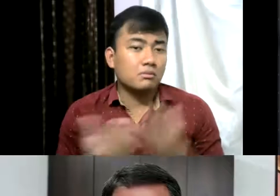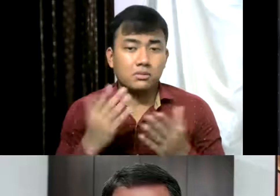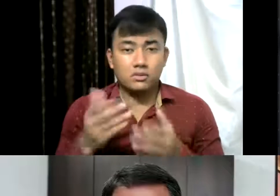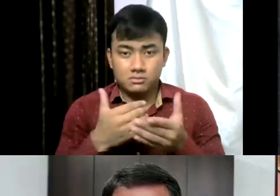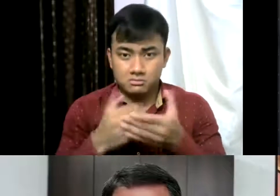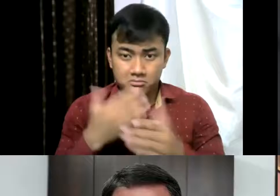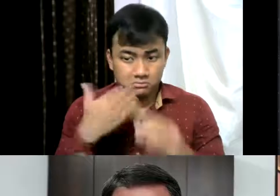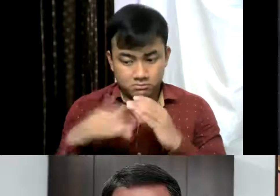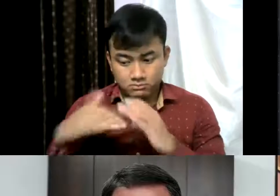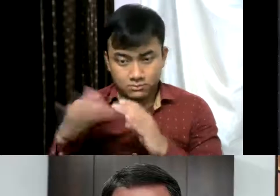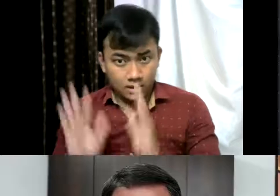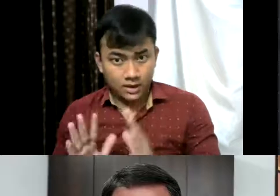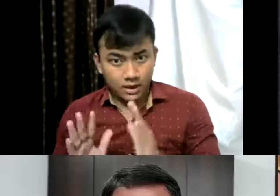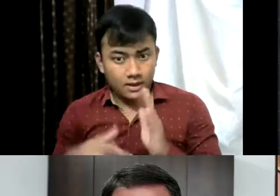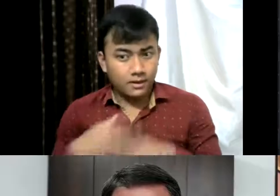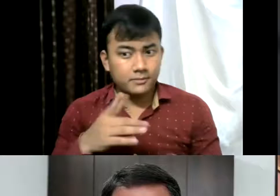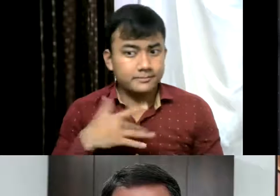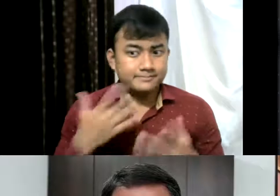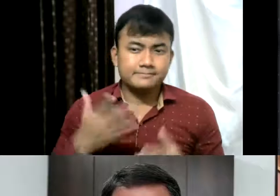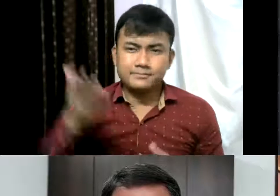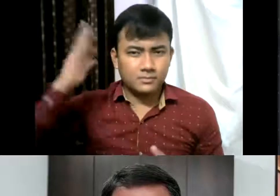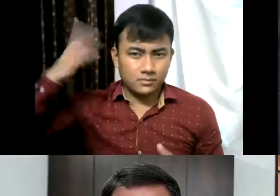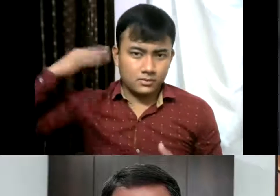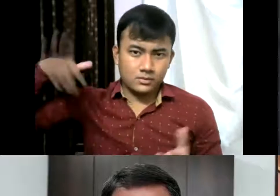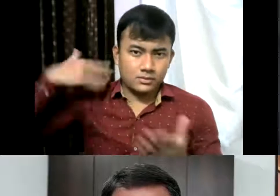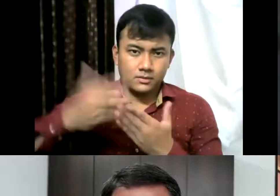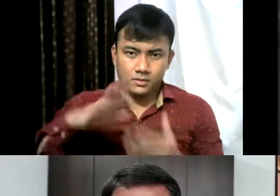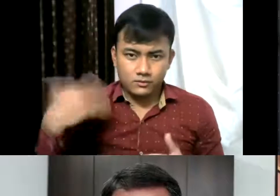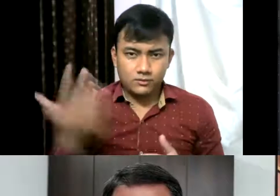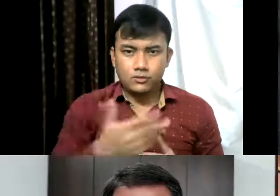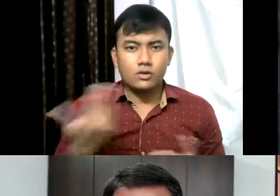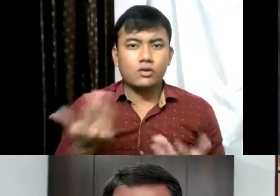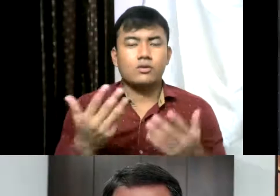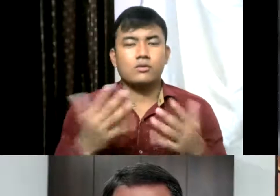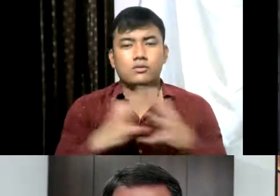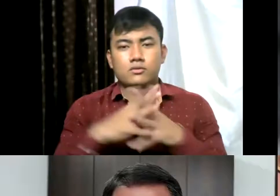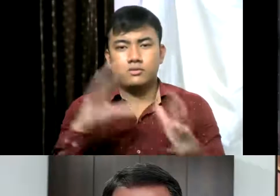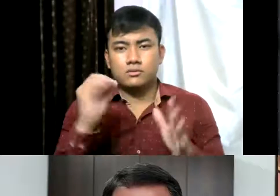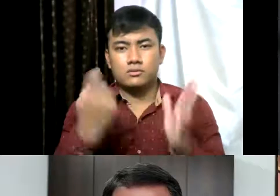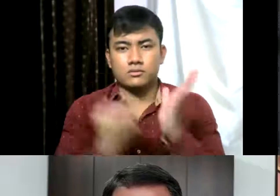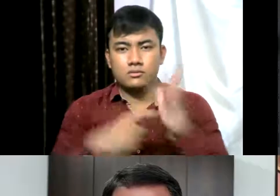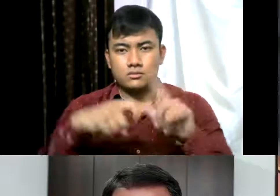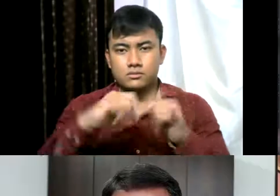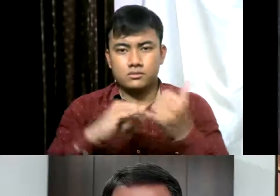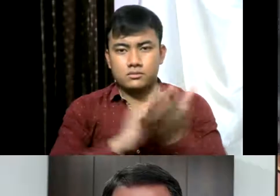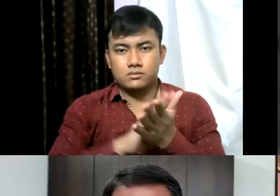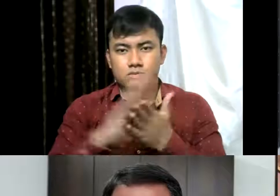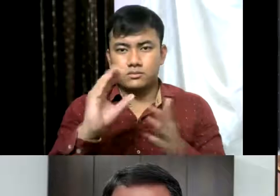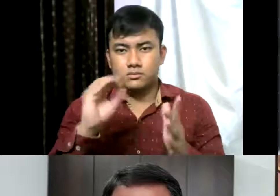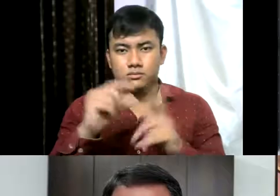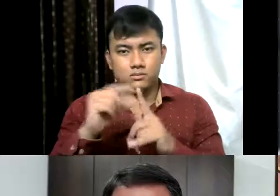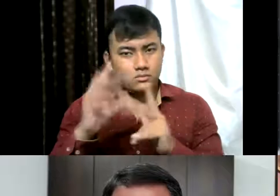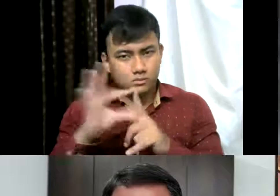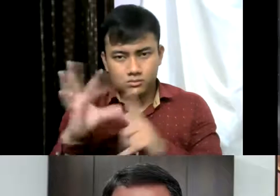that when we do workshops with, like, queer persons, particularly queer and trans persons, we already talk about this, because they